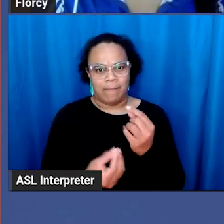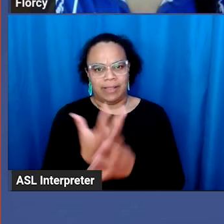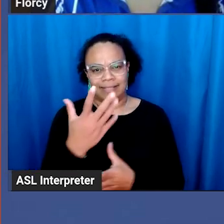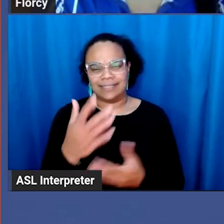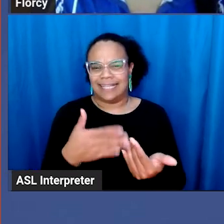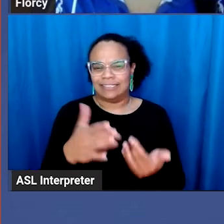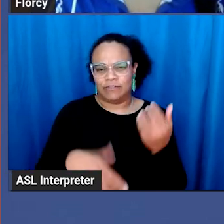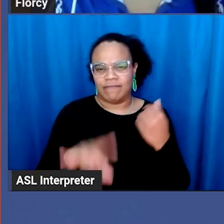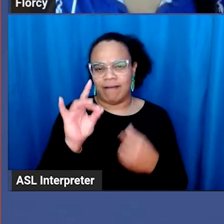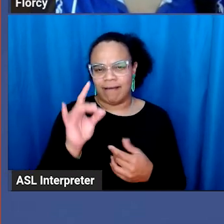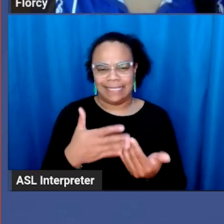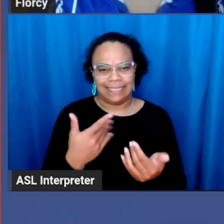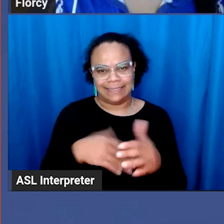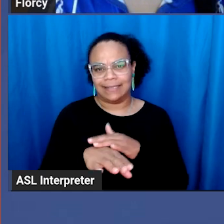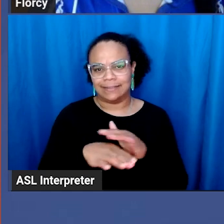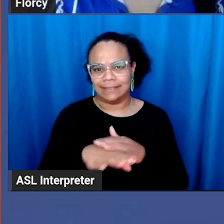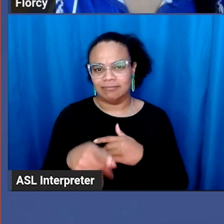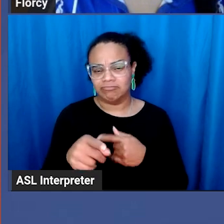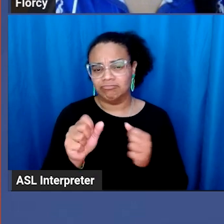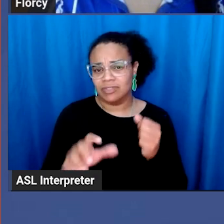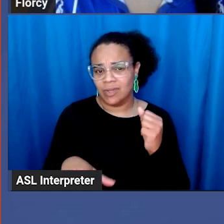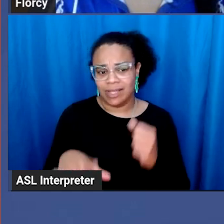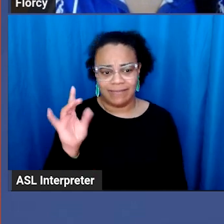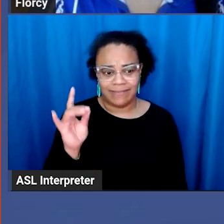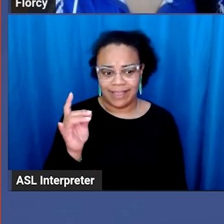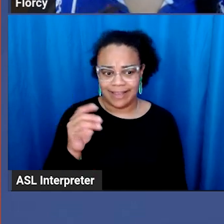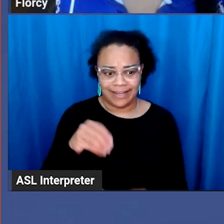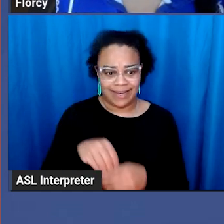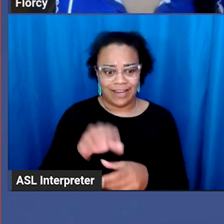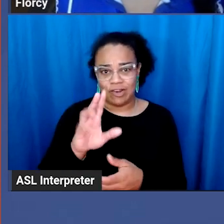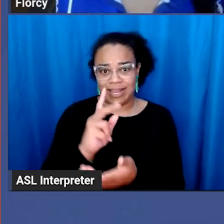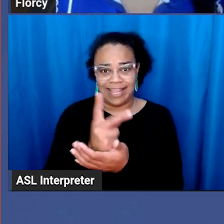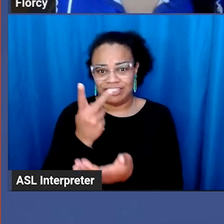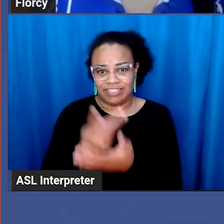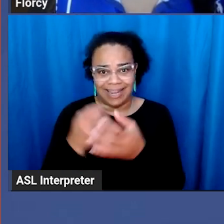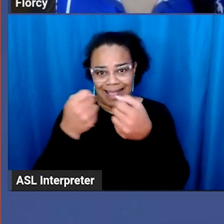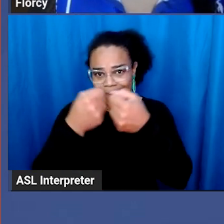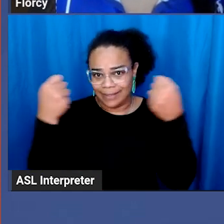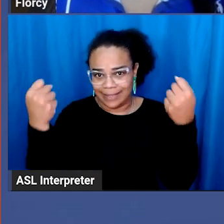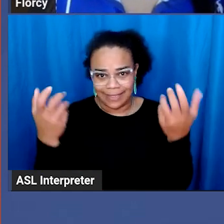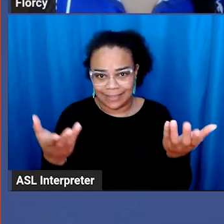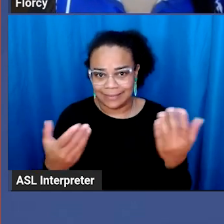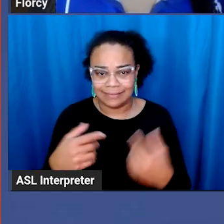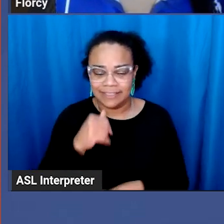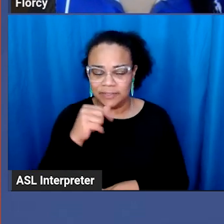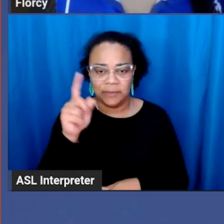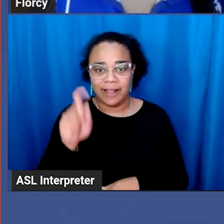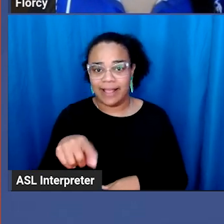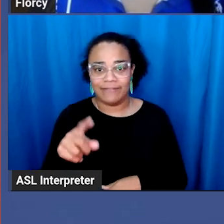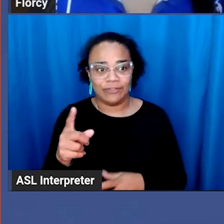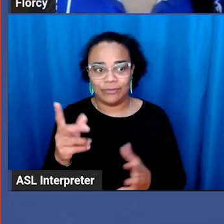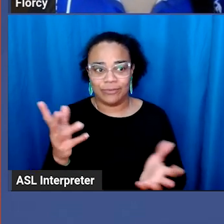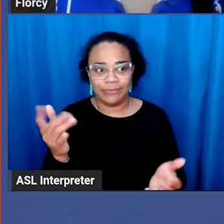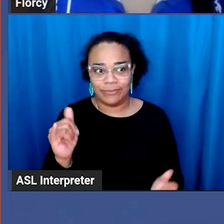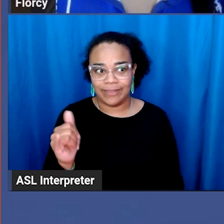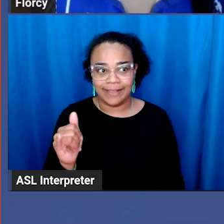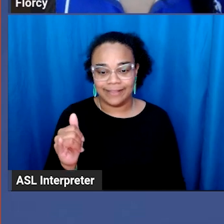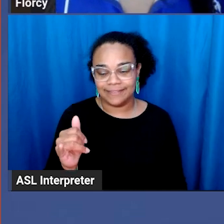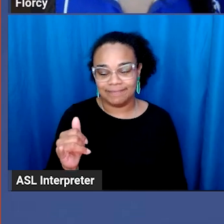that you can basically find like in your kitchen cabinet. Like You don't have to go